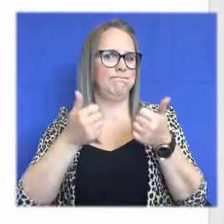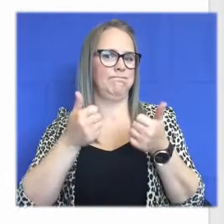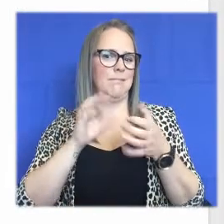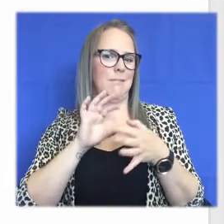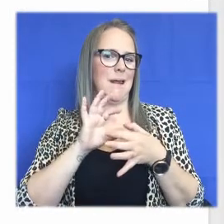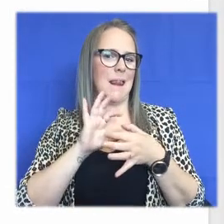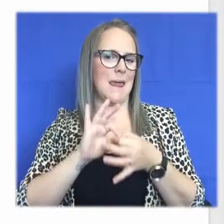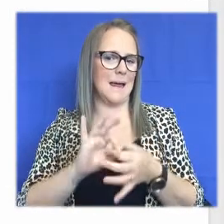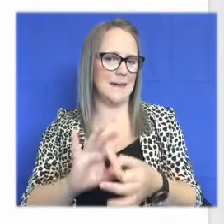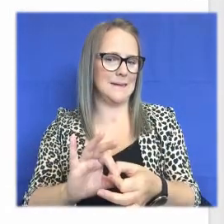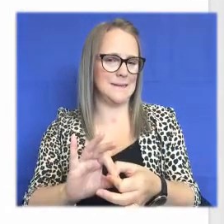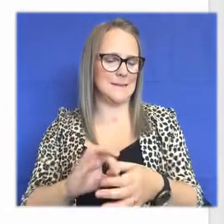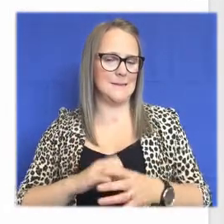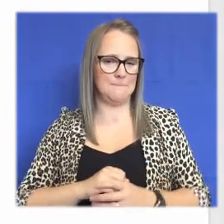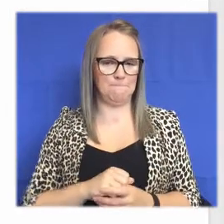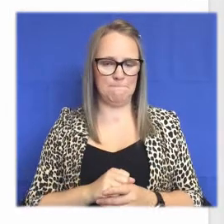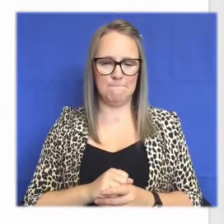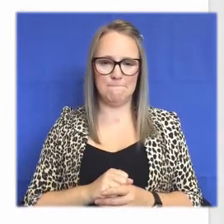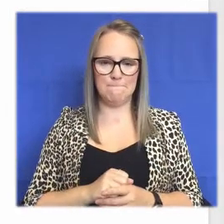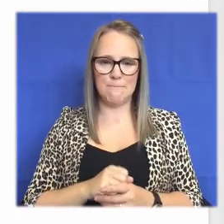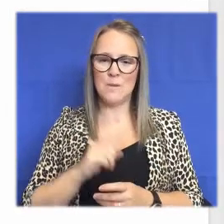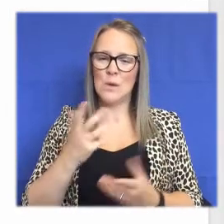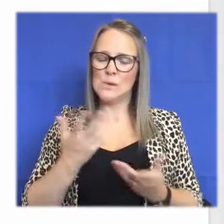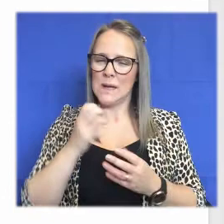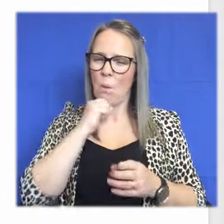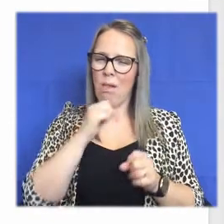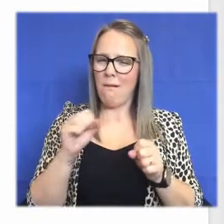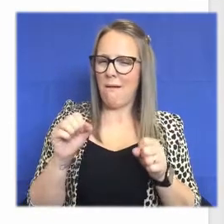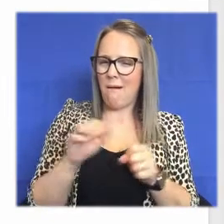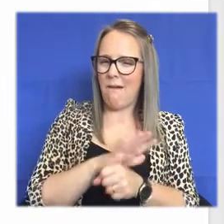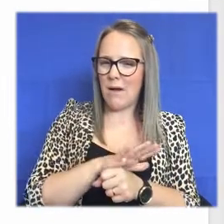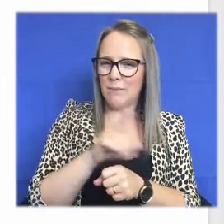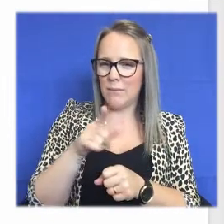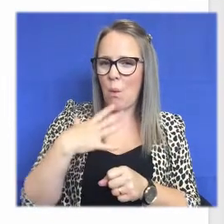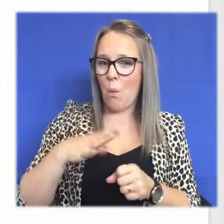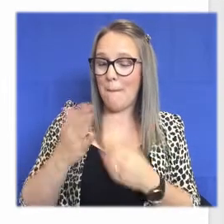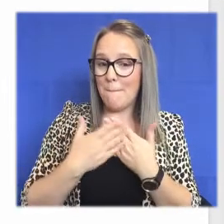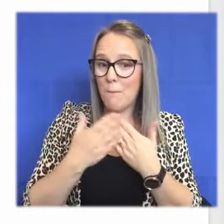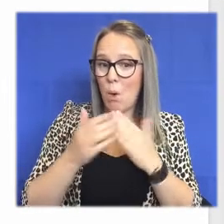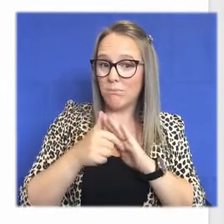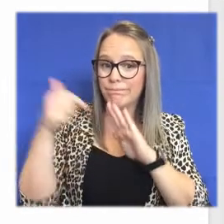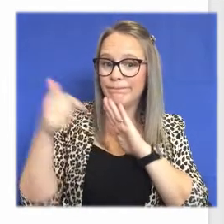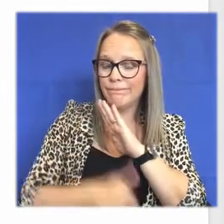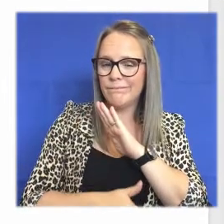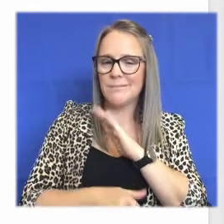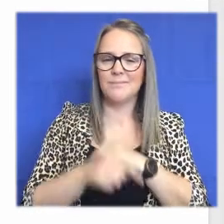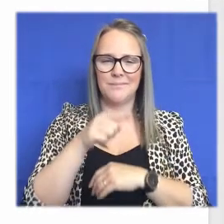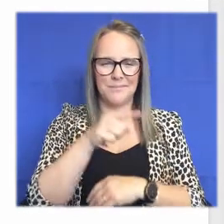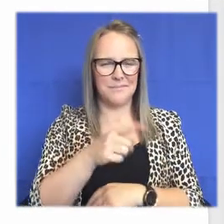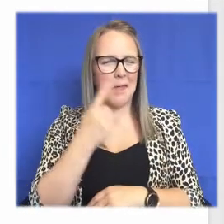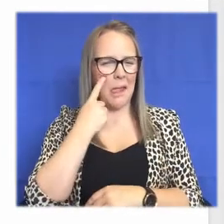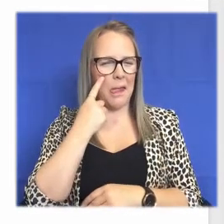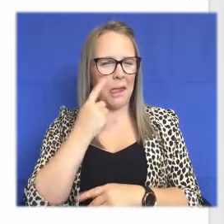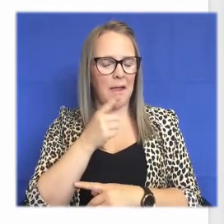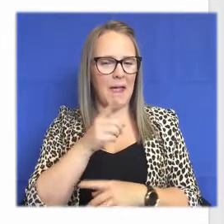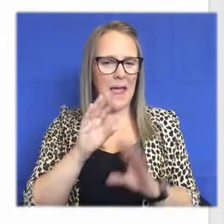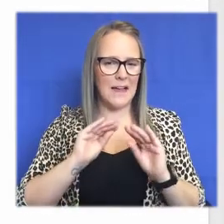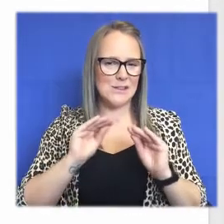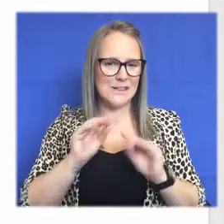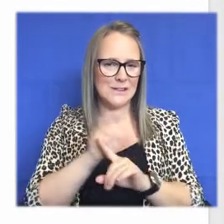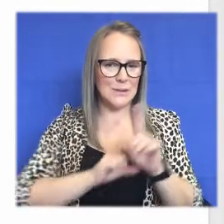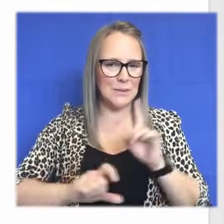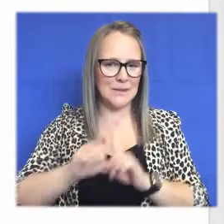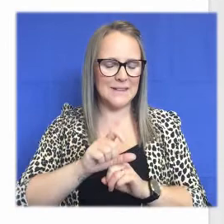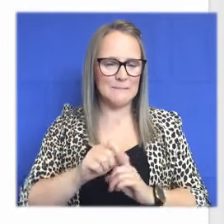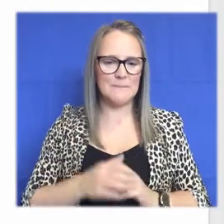and tutorials if you want to learn beyond what will be covered in this module. This module will mostly cover the